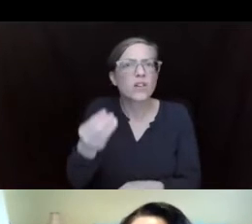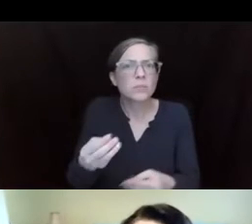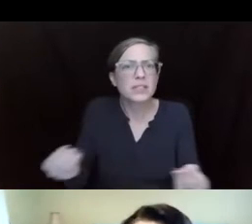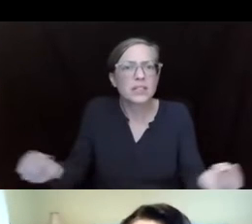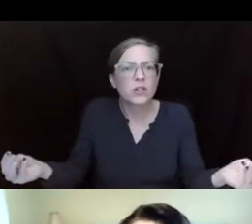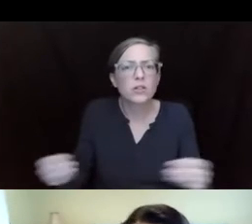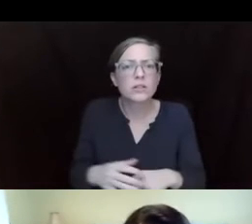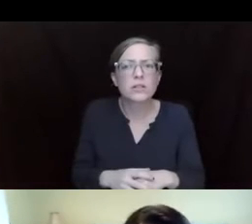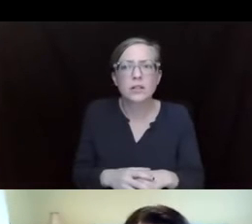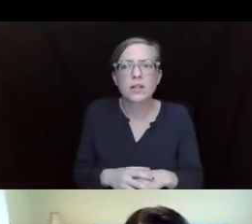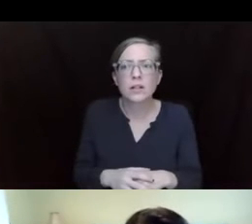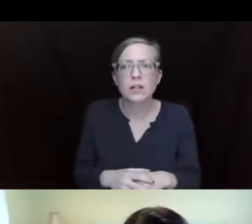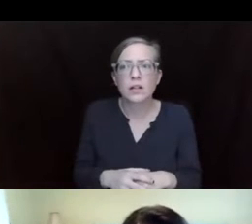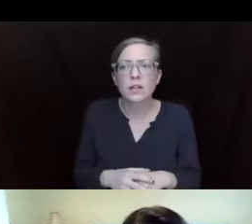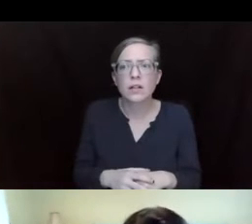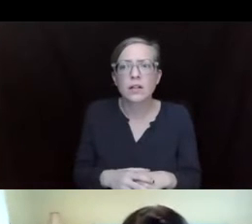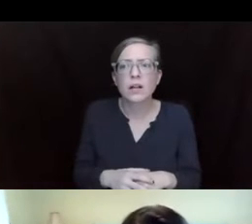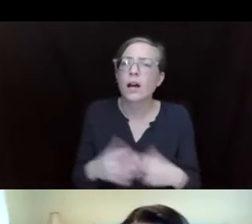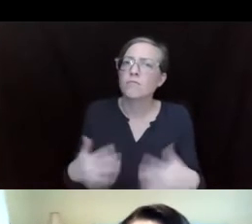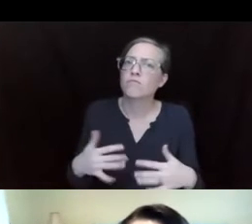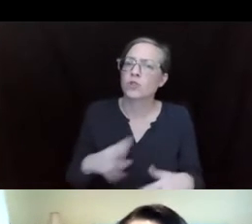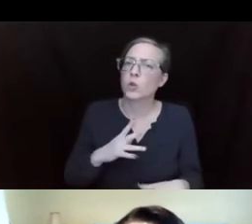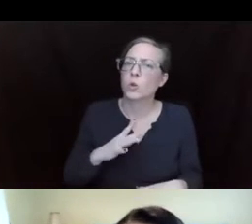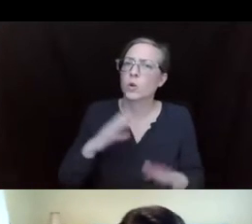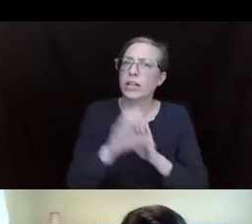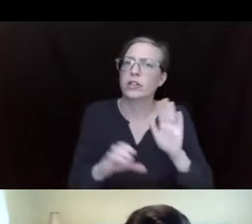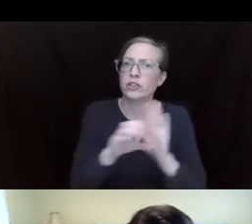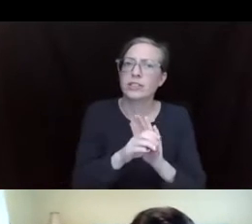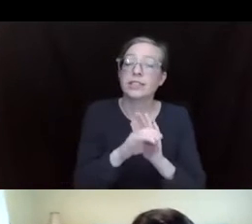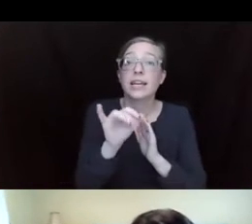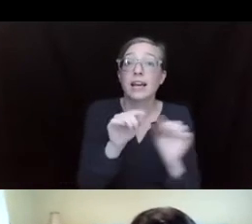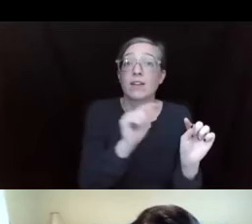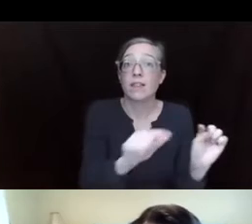wonderful characteristic. When we put those materials in contact